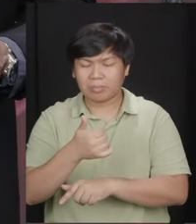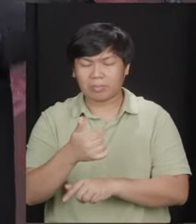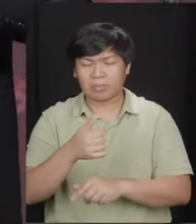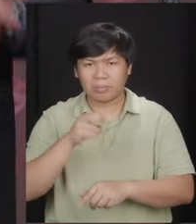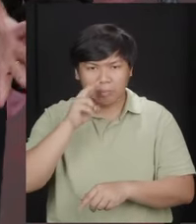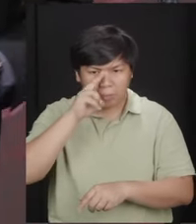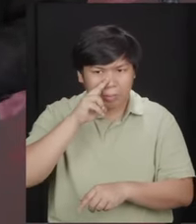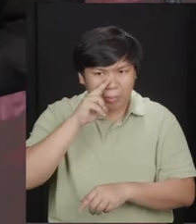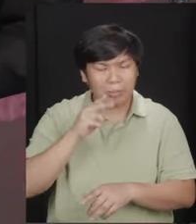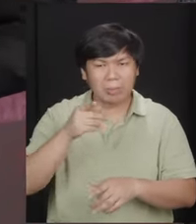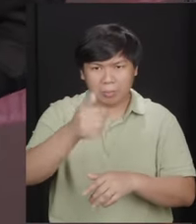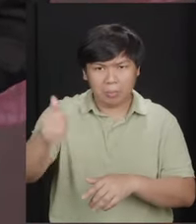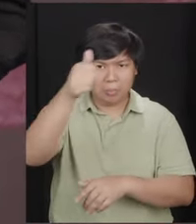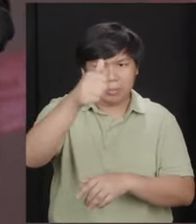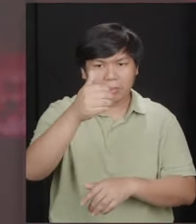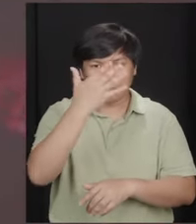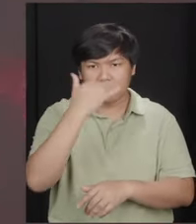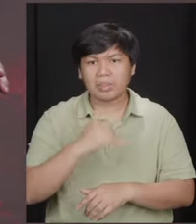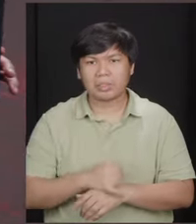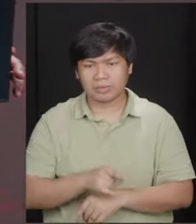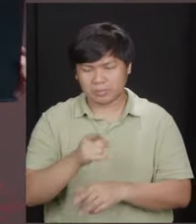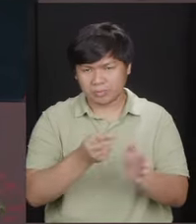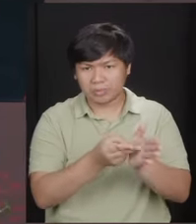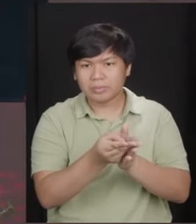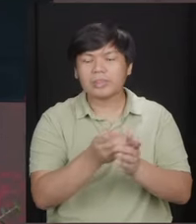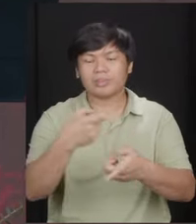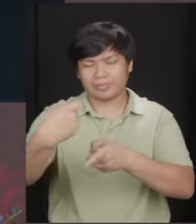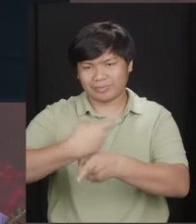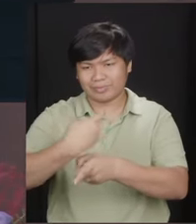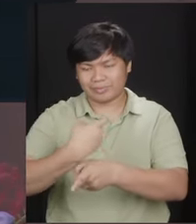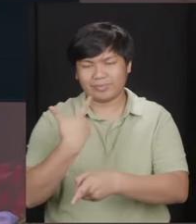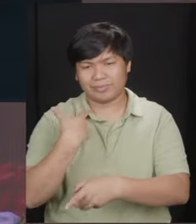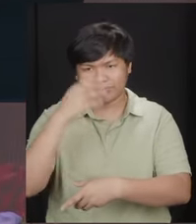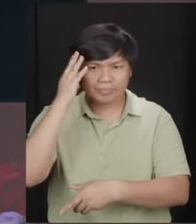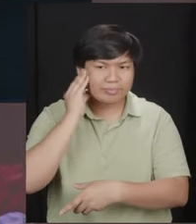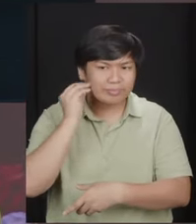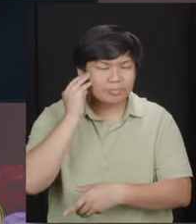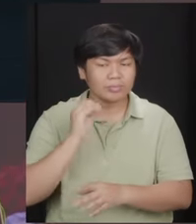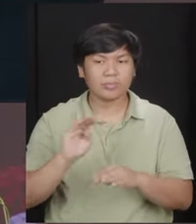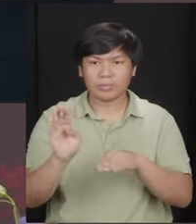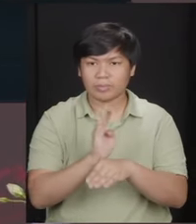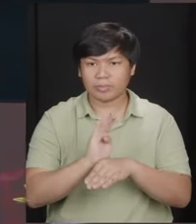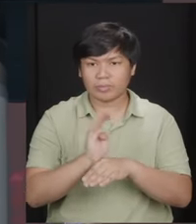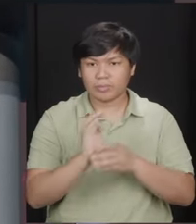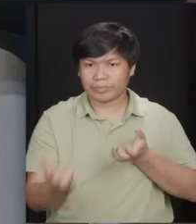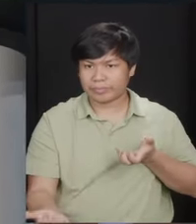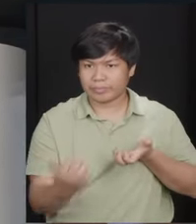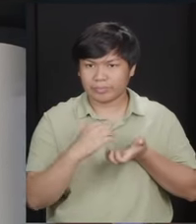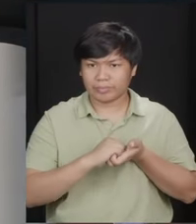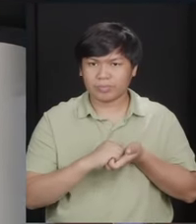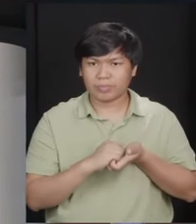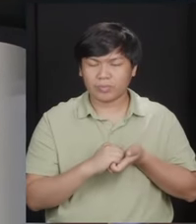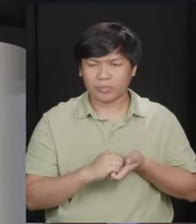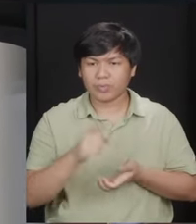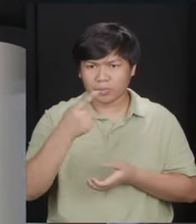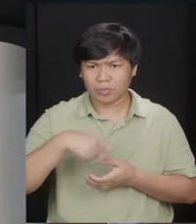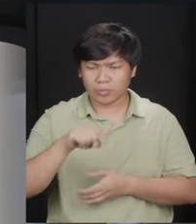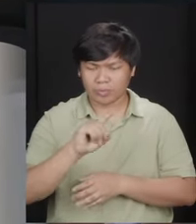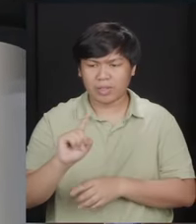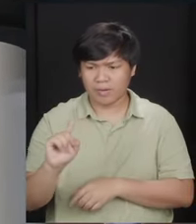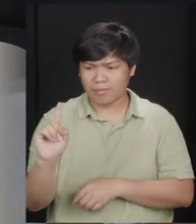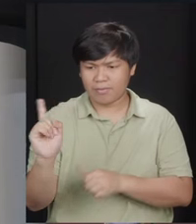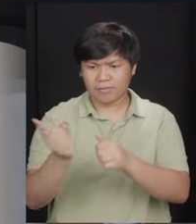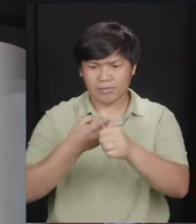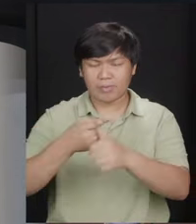us. You're just too honest, dad. Persecution. Or business partner, you know, we could be number one